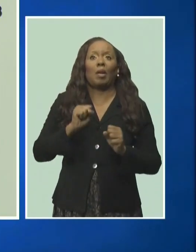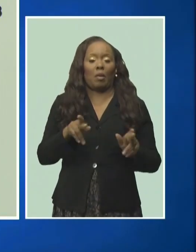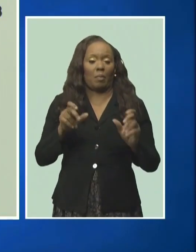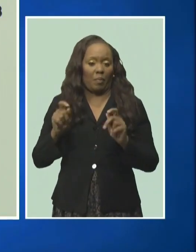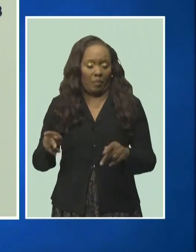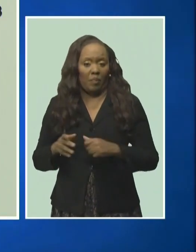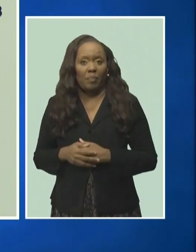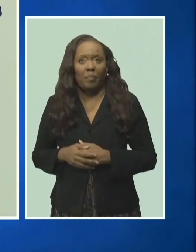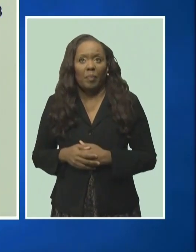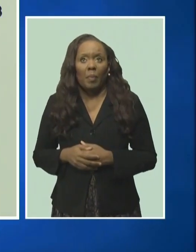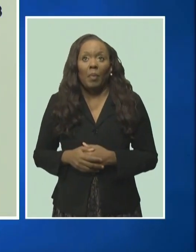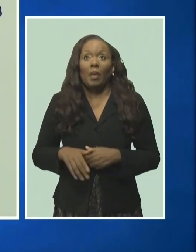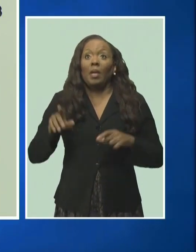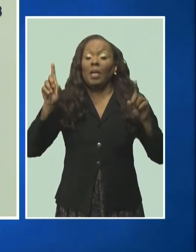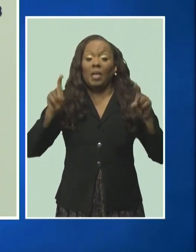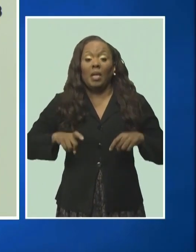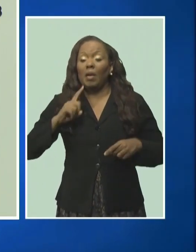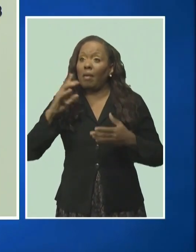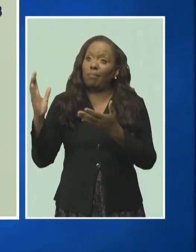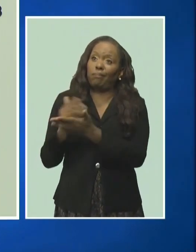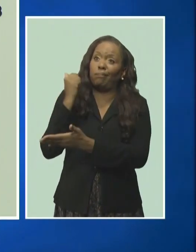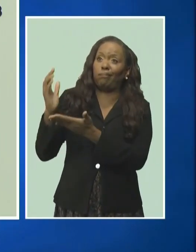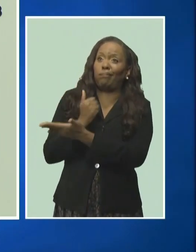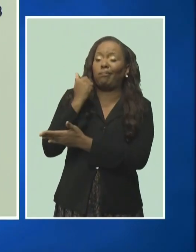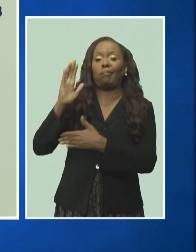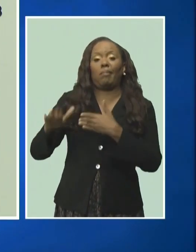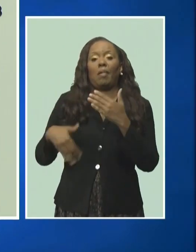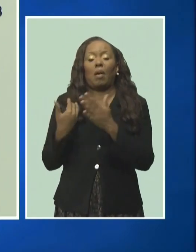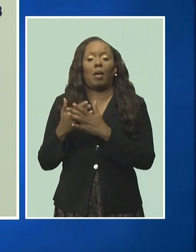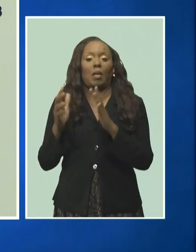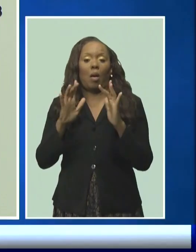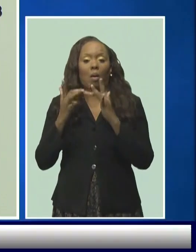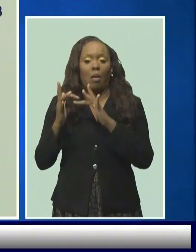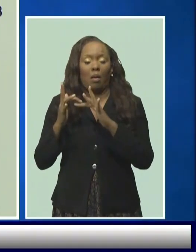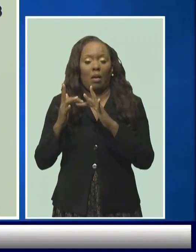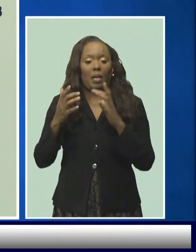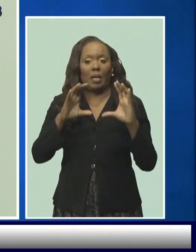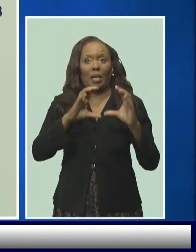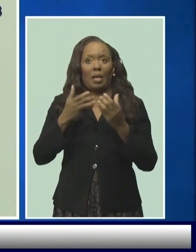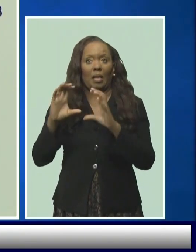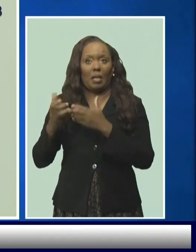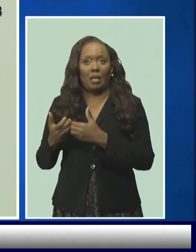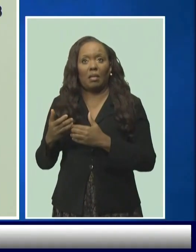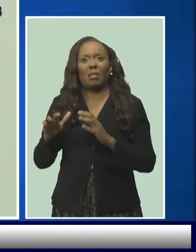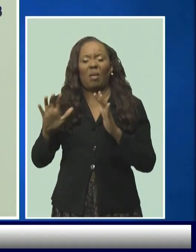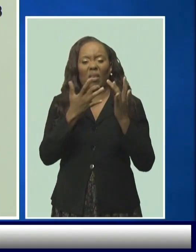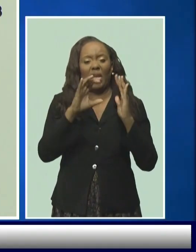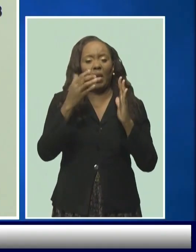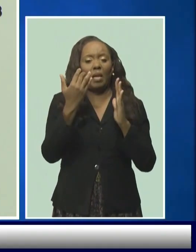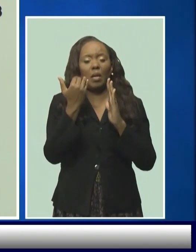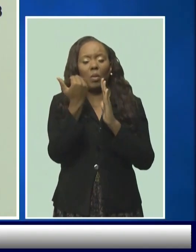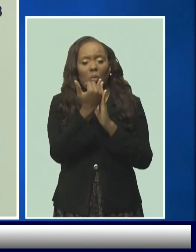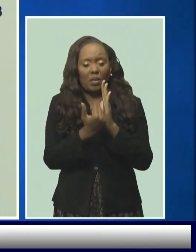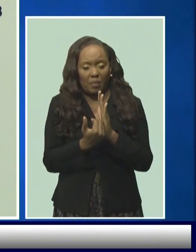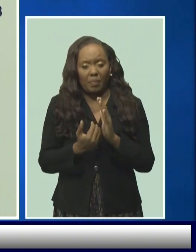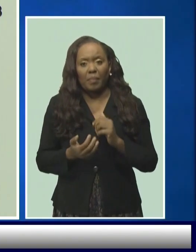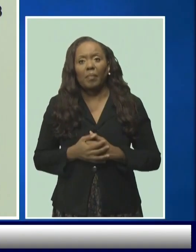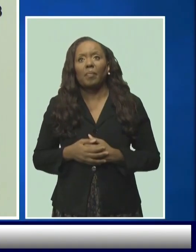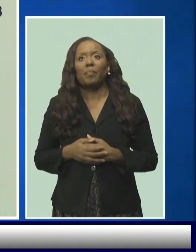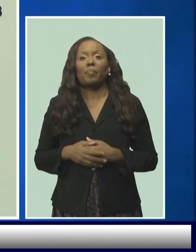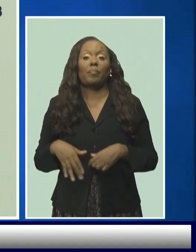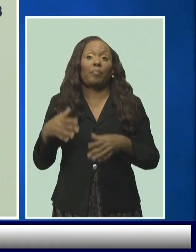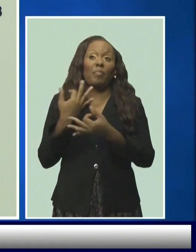Barbados today. It is the I Am 3-day event taking place at the Lloyd Erskine Sandiford Center. Acting Minister